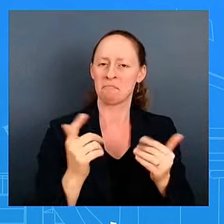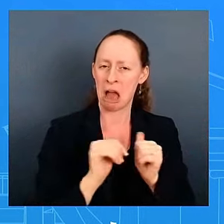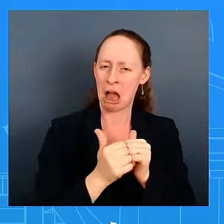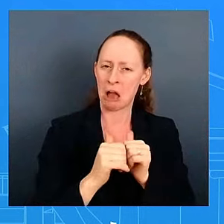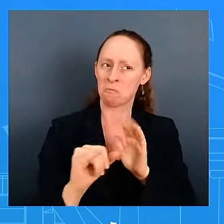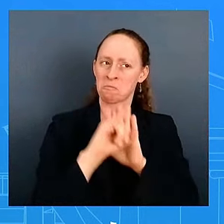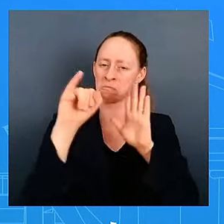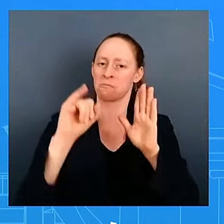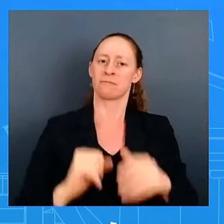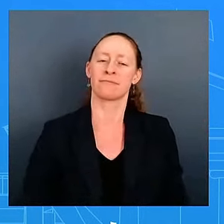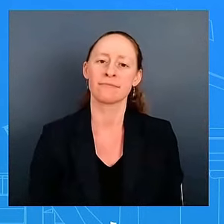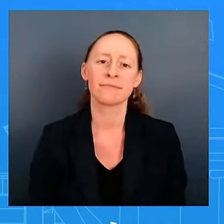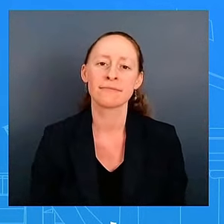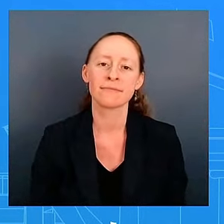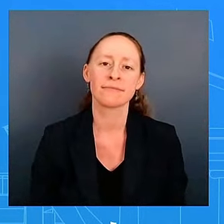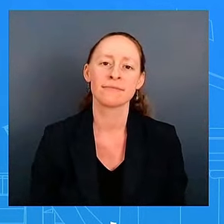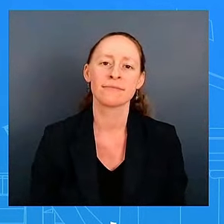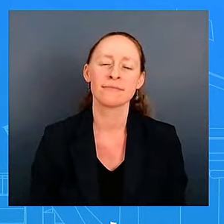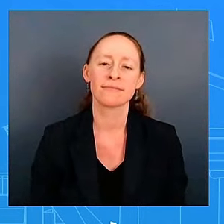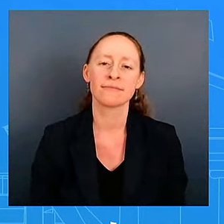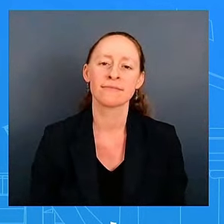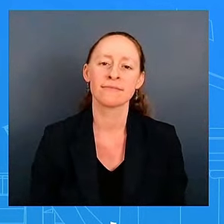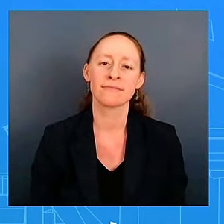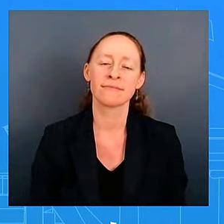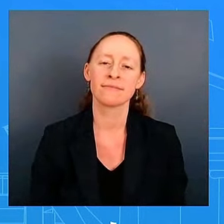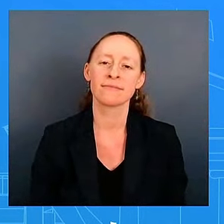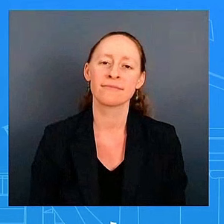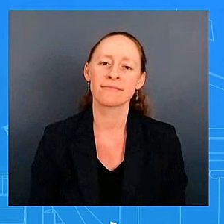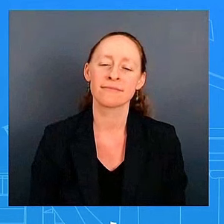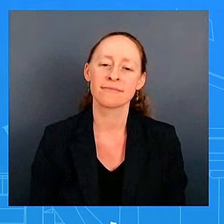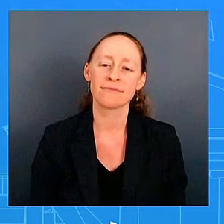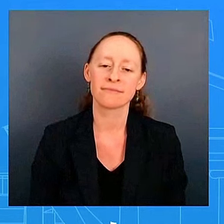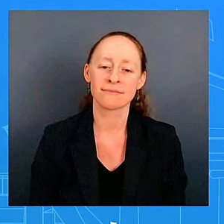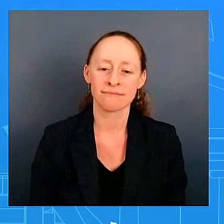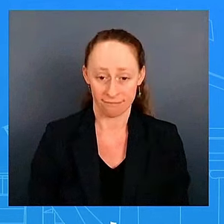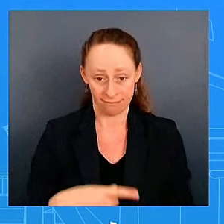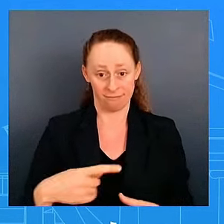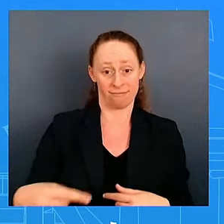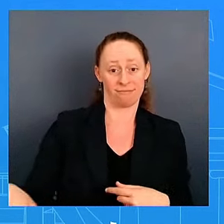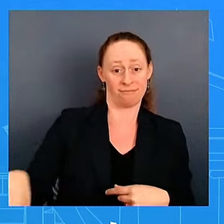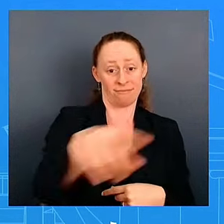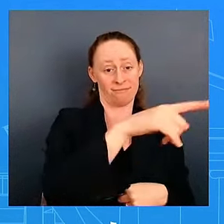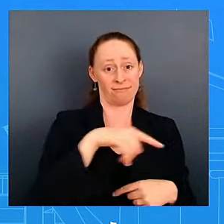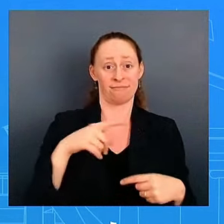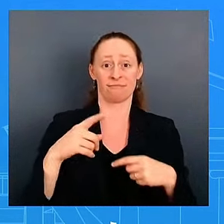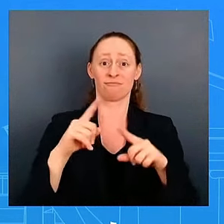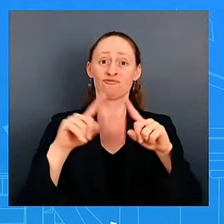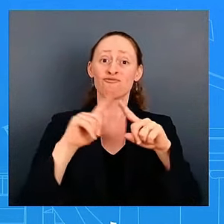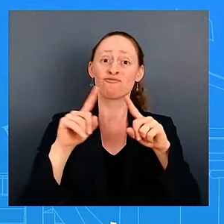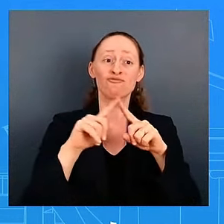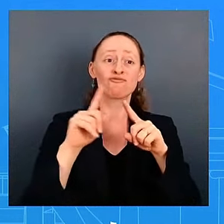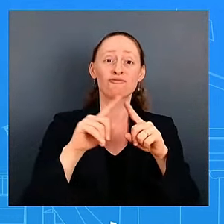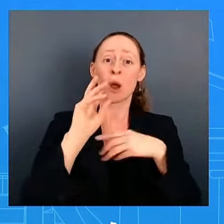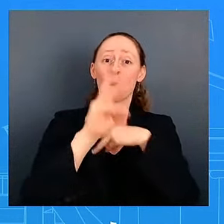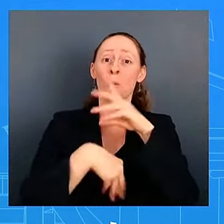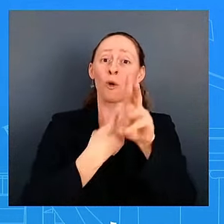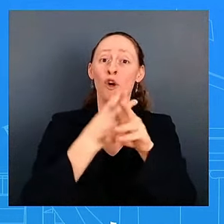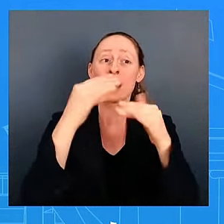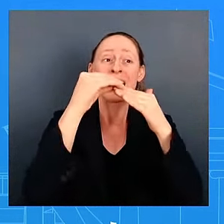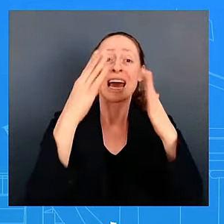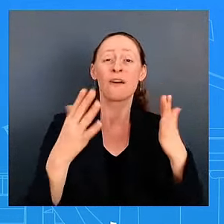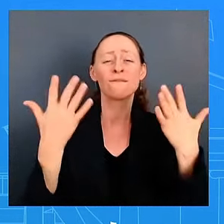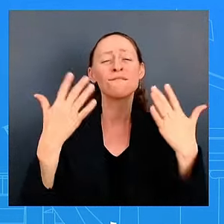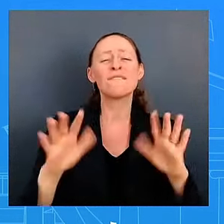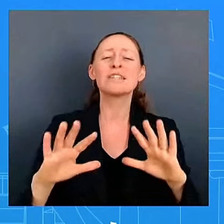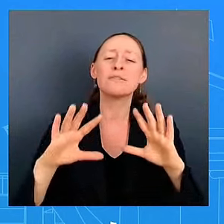an opportunity to see what the president has been able to do in the last 3.5 years. They've seen that certainly up close and personal